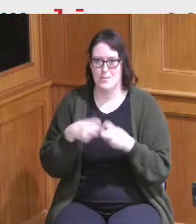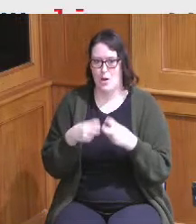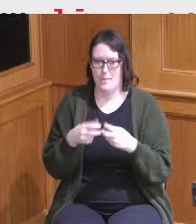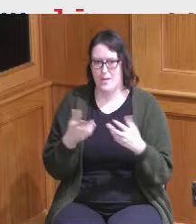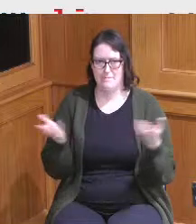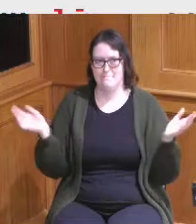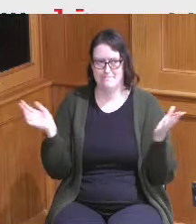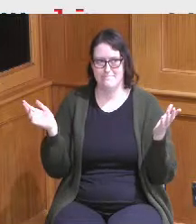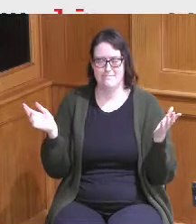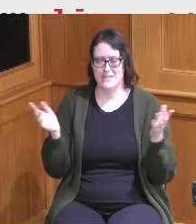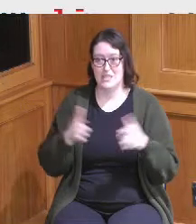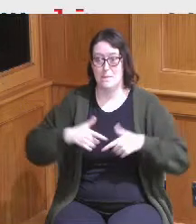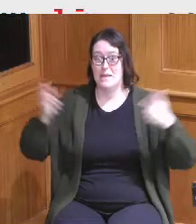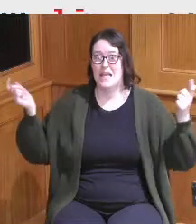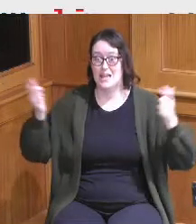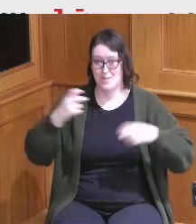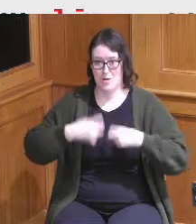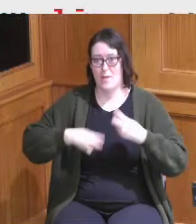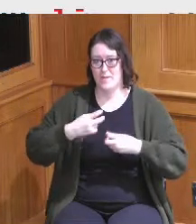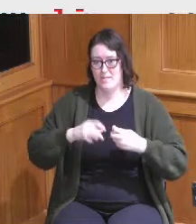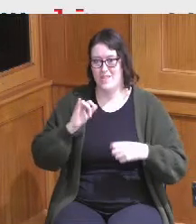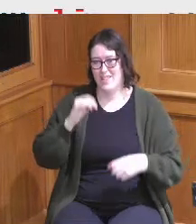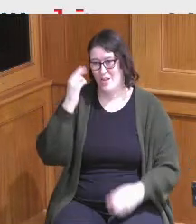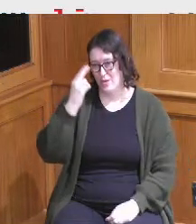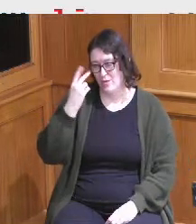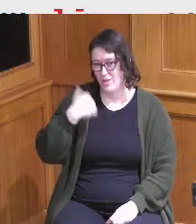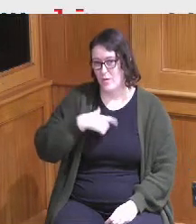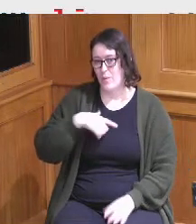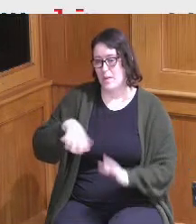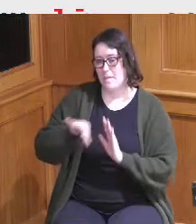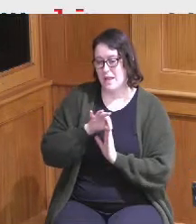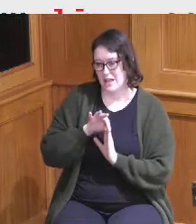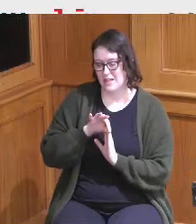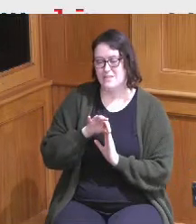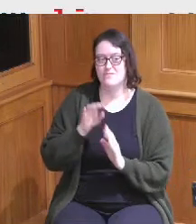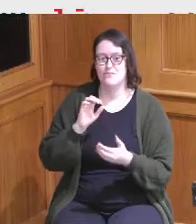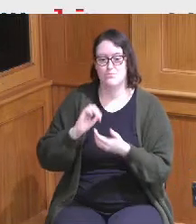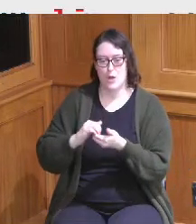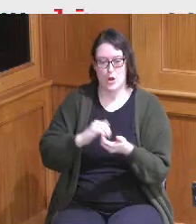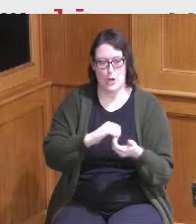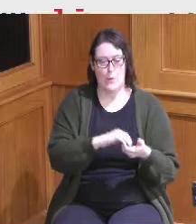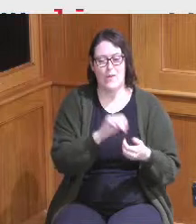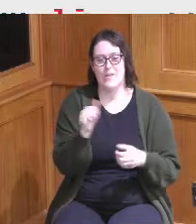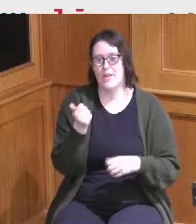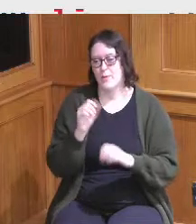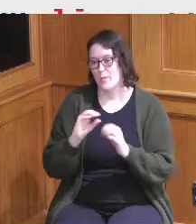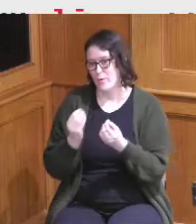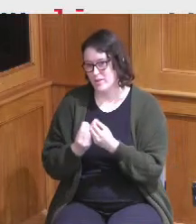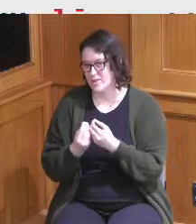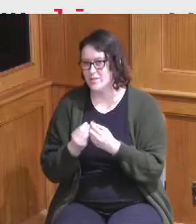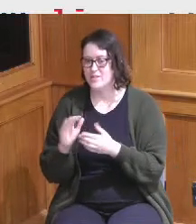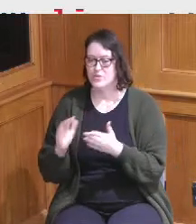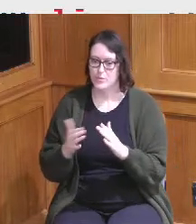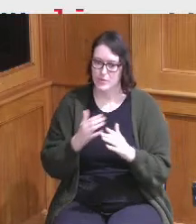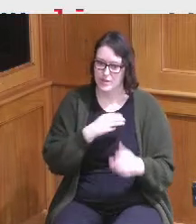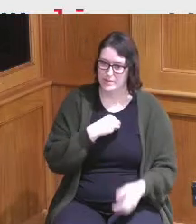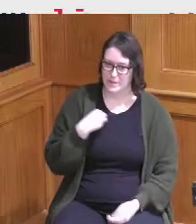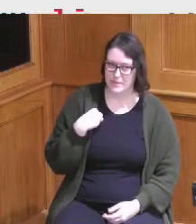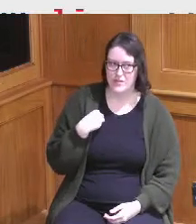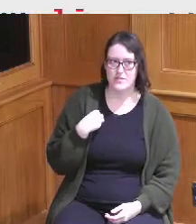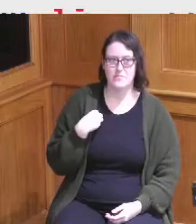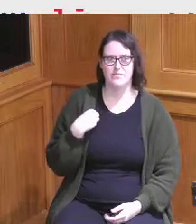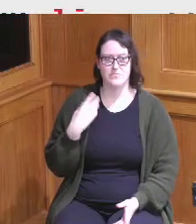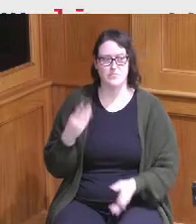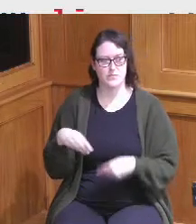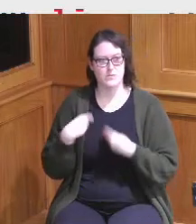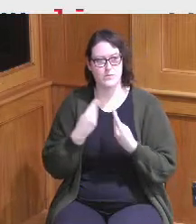infant mortality. That is one of the reasons why we choose to partner with other organizations and community members to